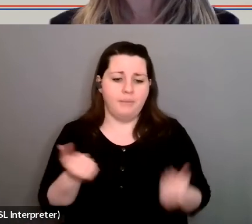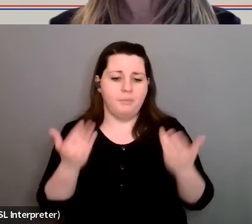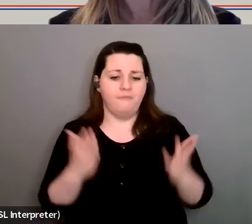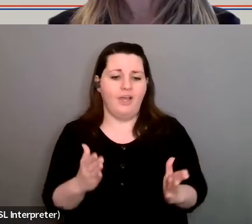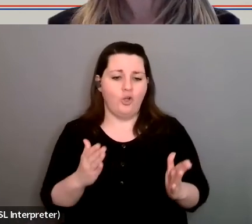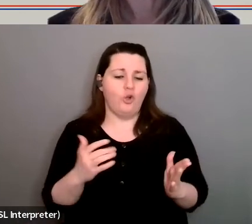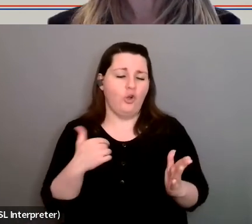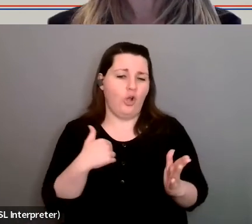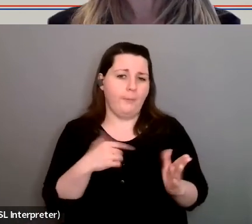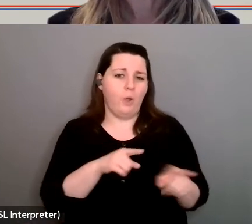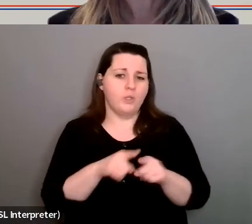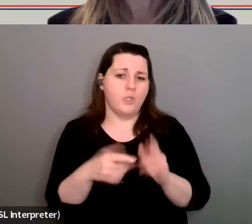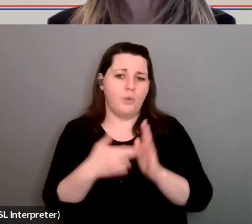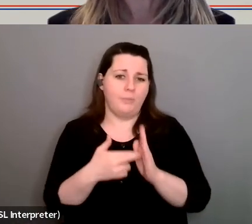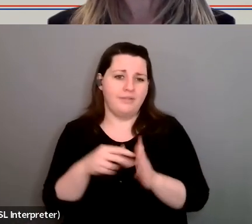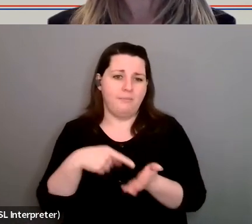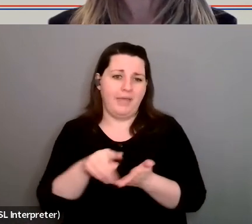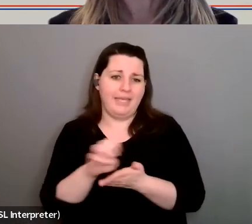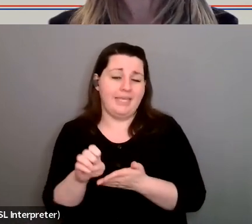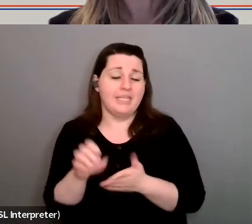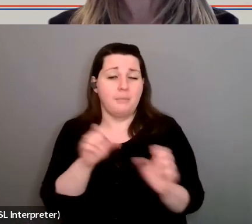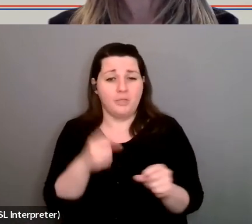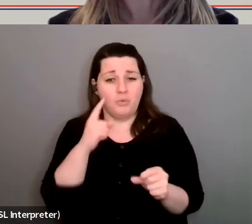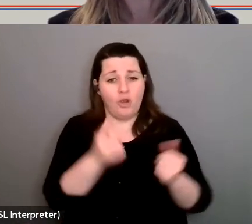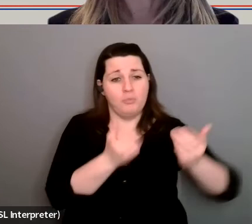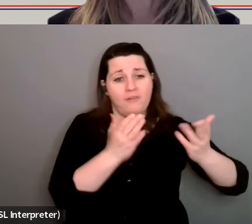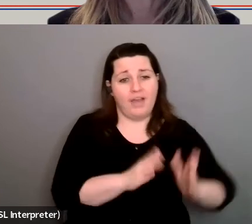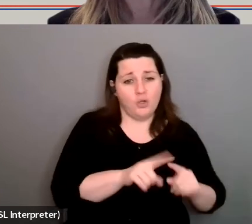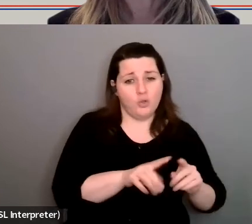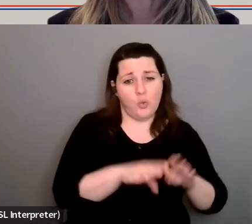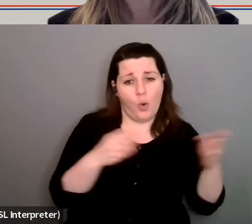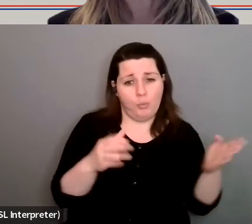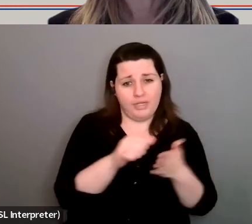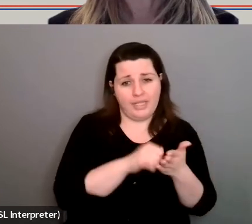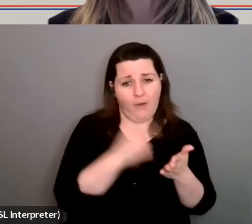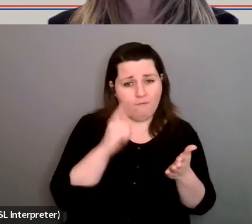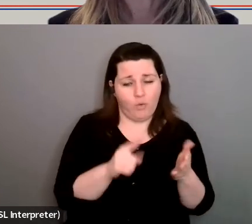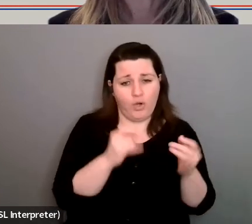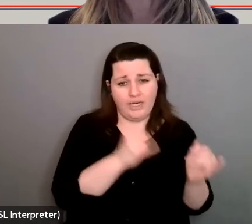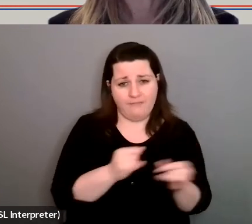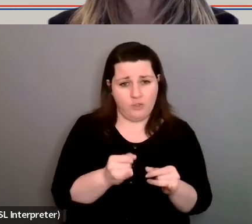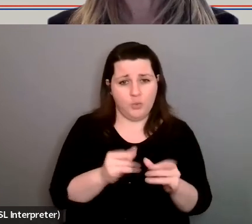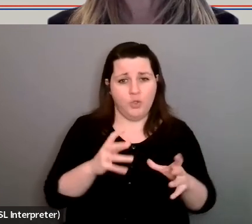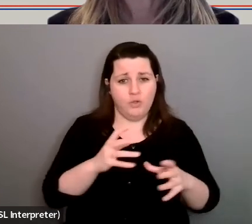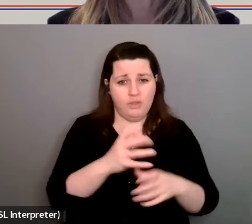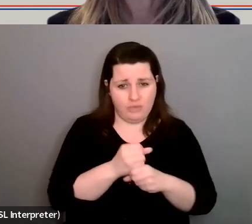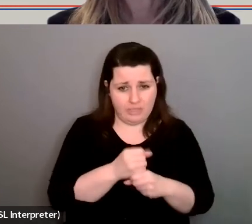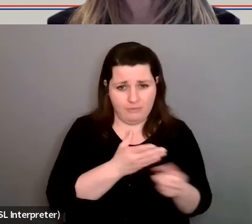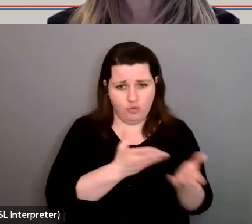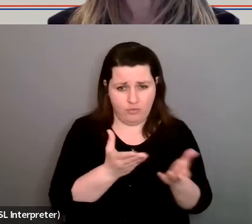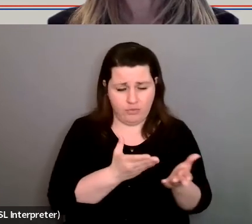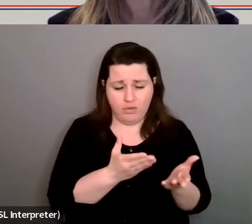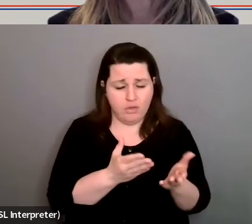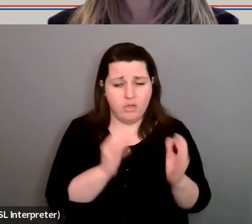representative payee, is it possible for the provider to open an account for an individual receiving services? There isn't